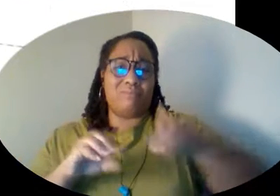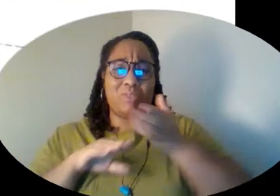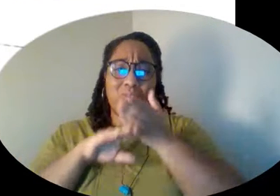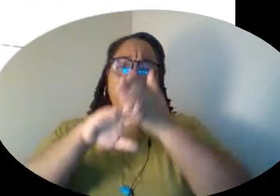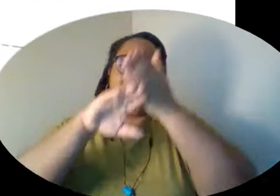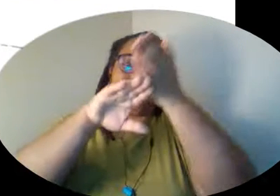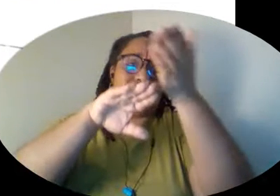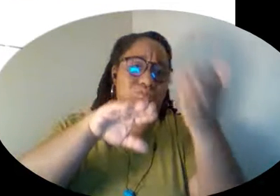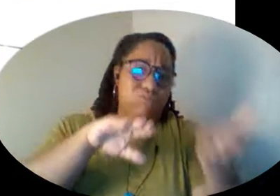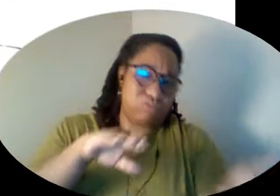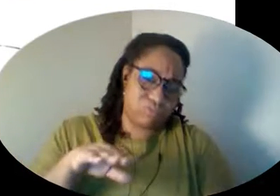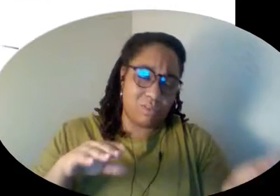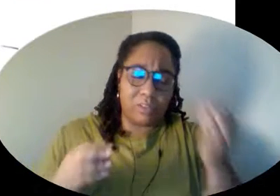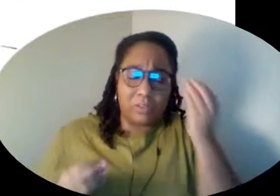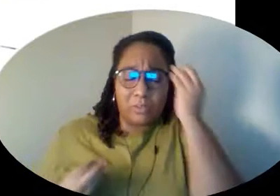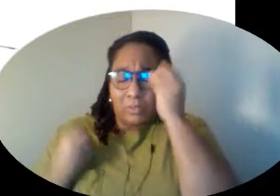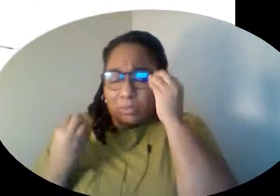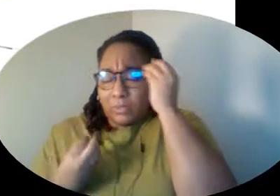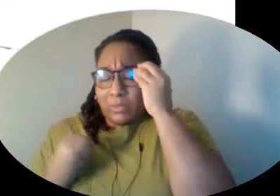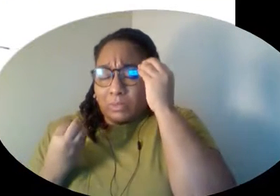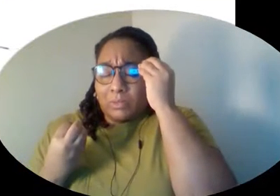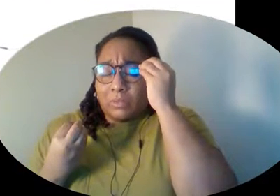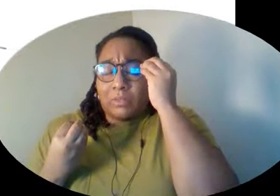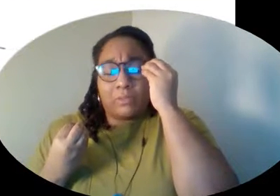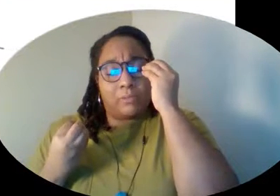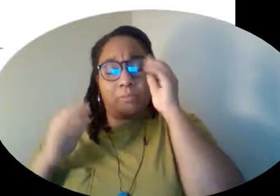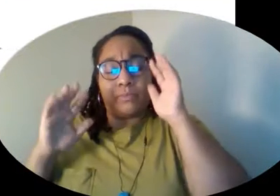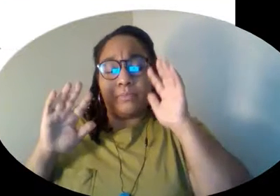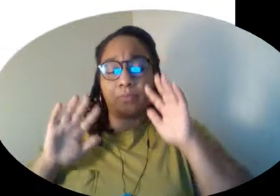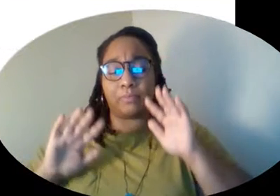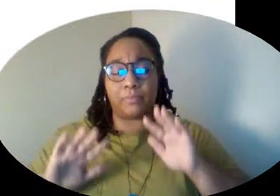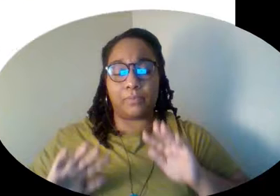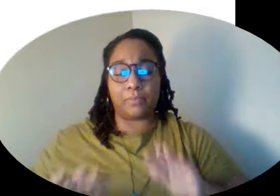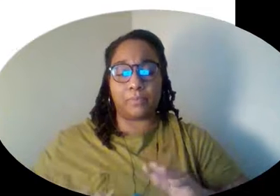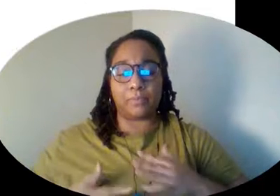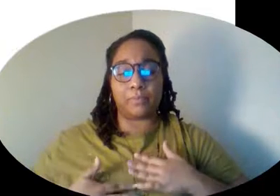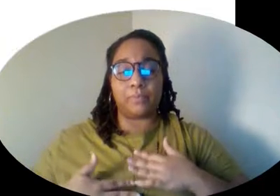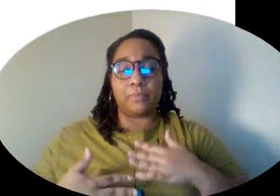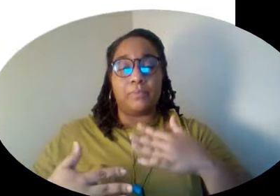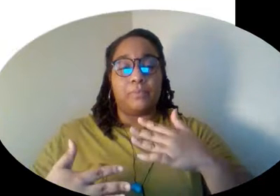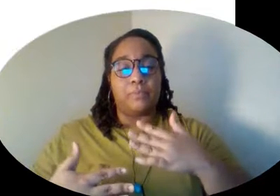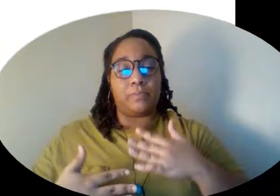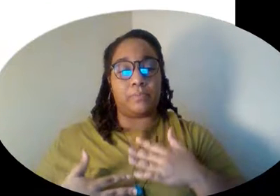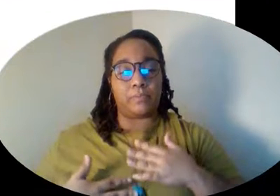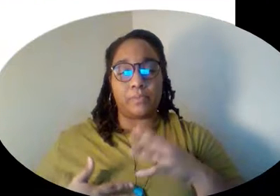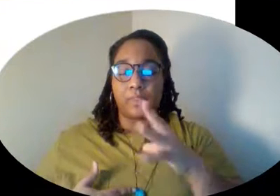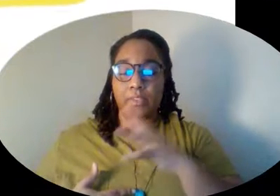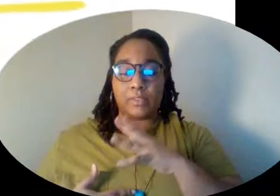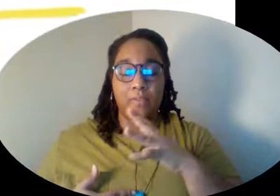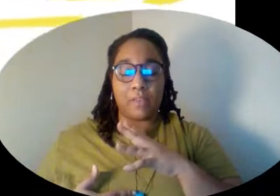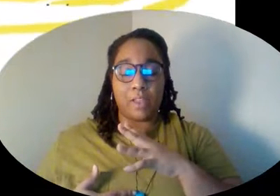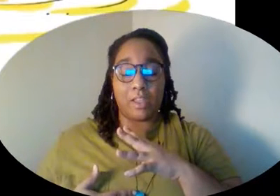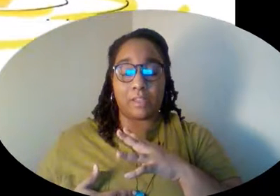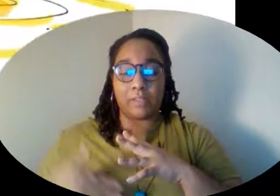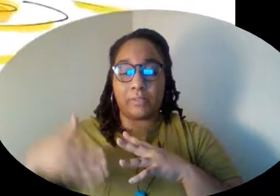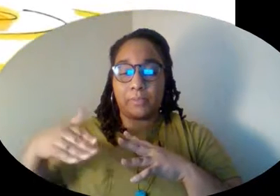I give myself a moment, I take a breath, and then I tell myself it's all right. I feel the ground beneath